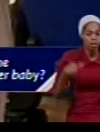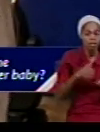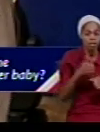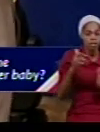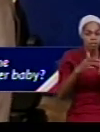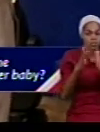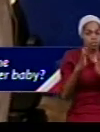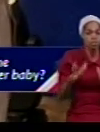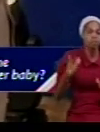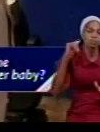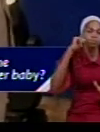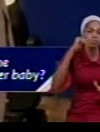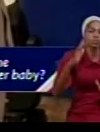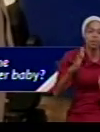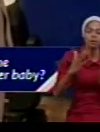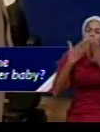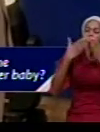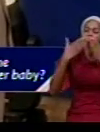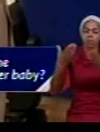anybody?